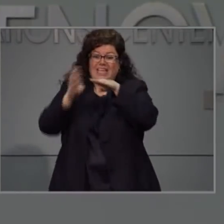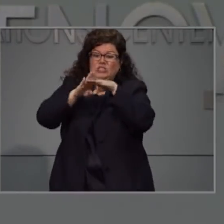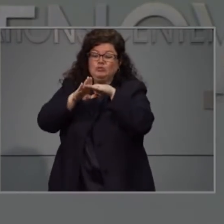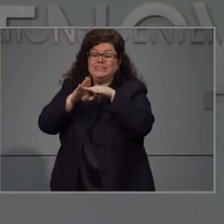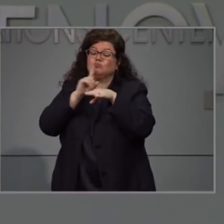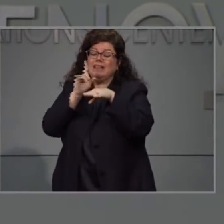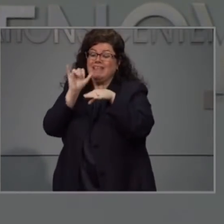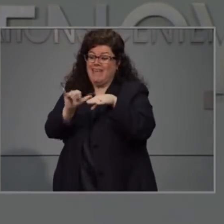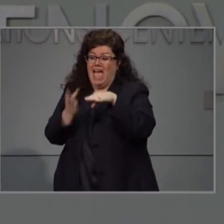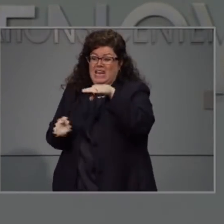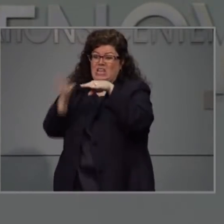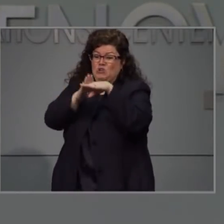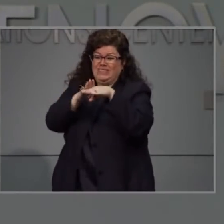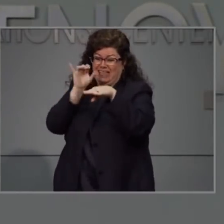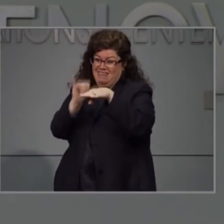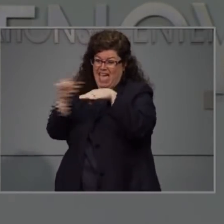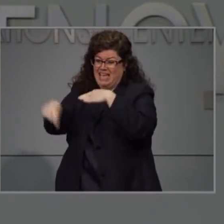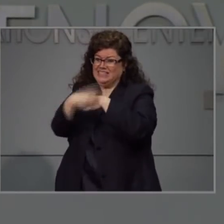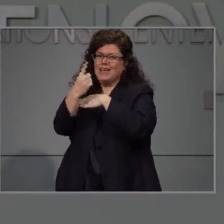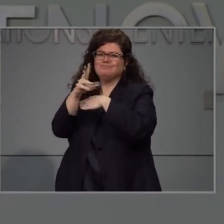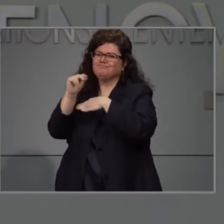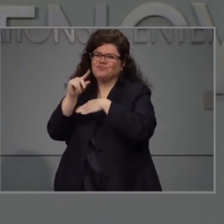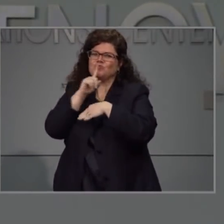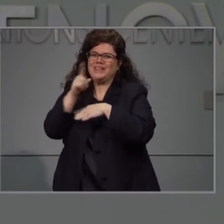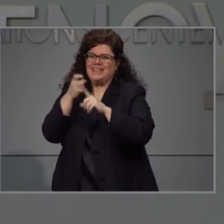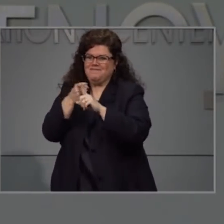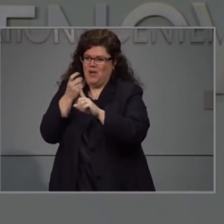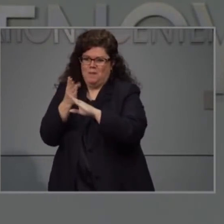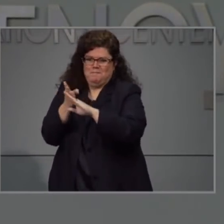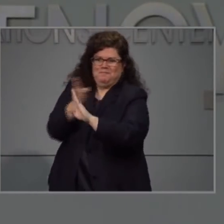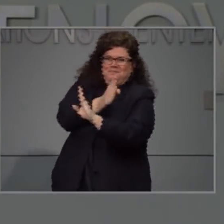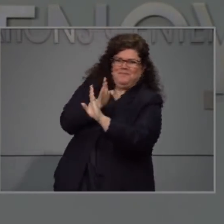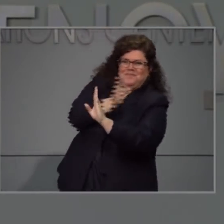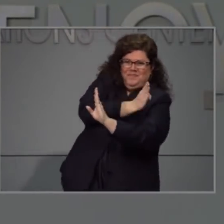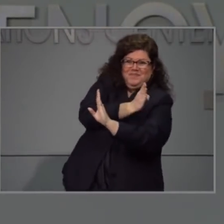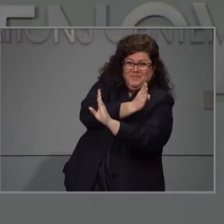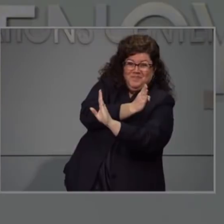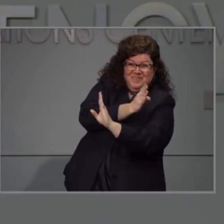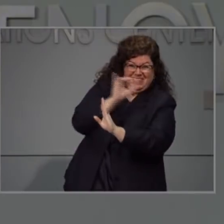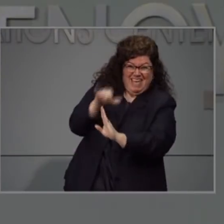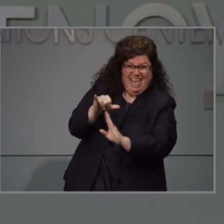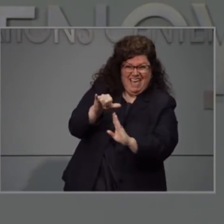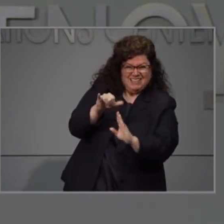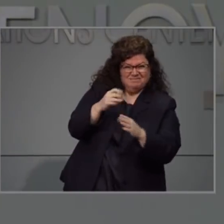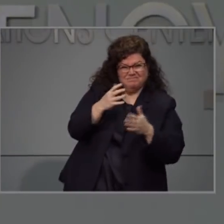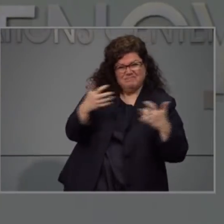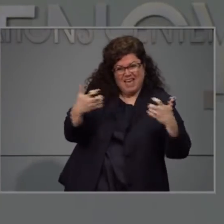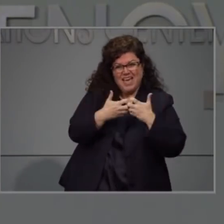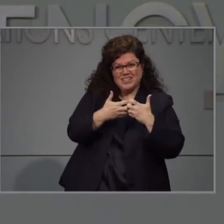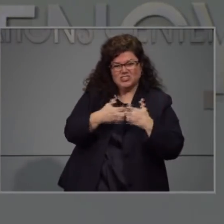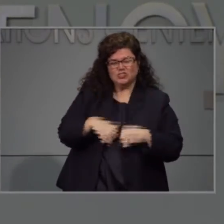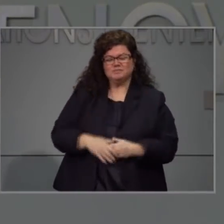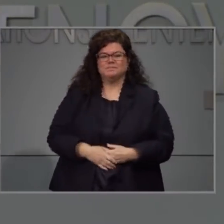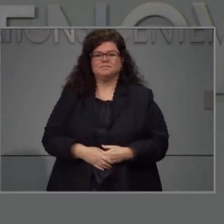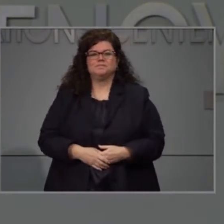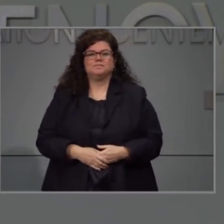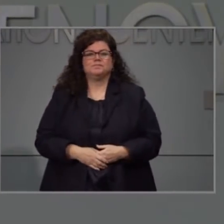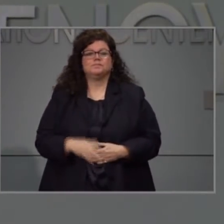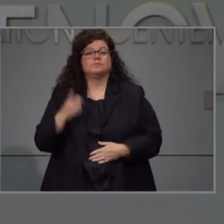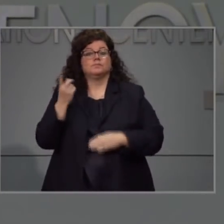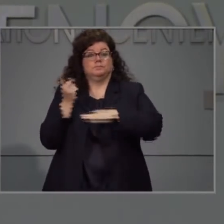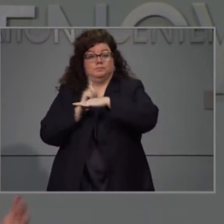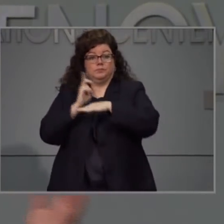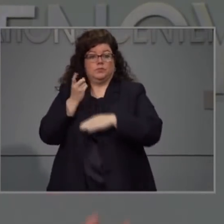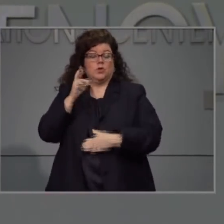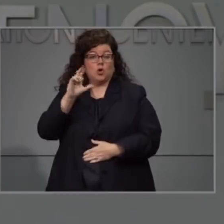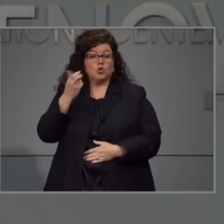Mandy Cohen. So we continue to look at the data, and not only have we been looking at it for the past 14 days in phase 1,